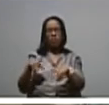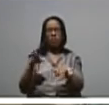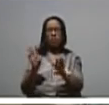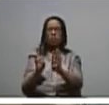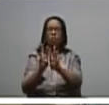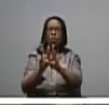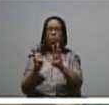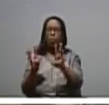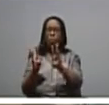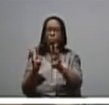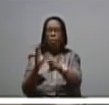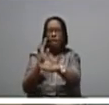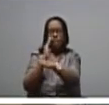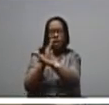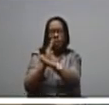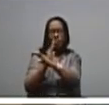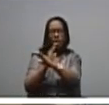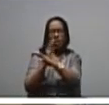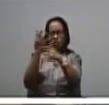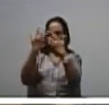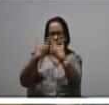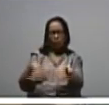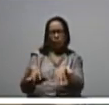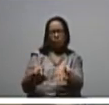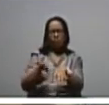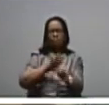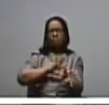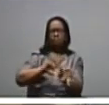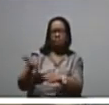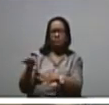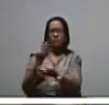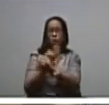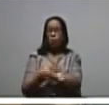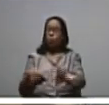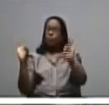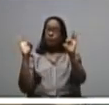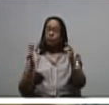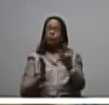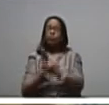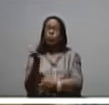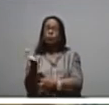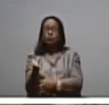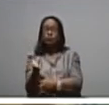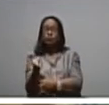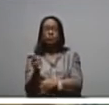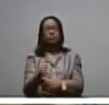And that is God's gift to us, to help us